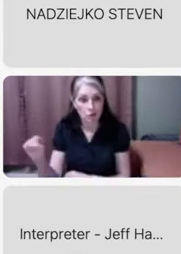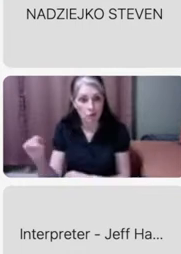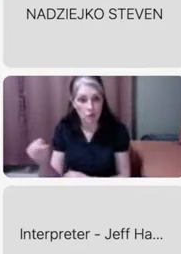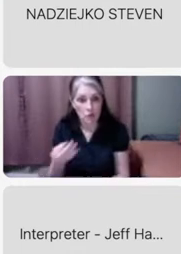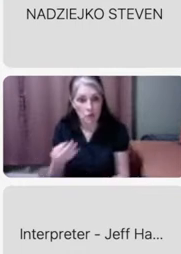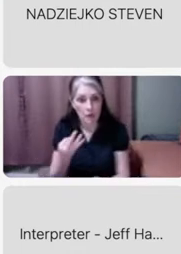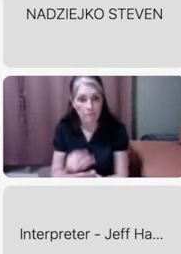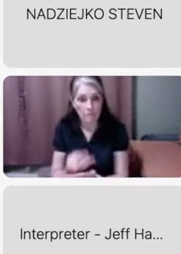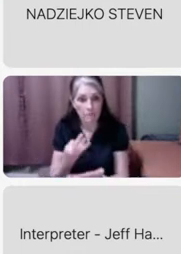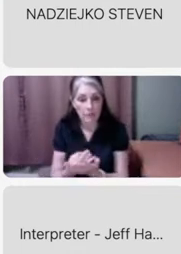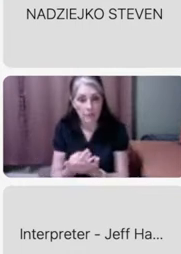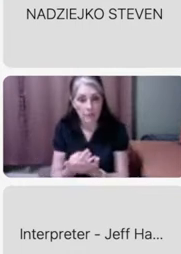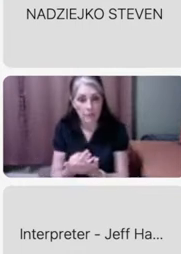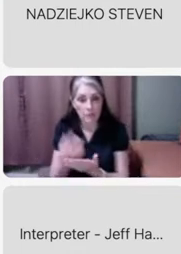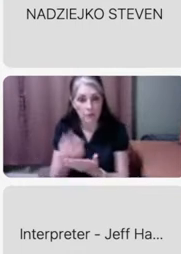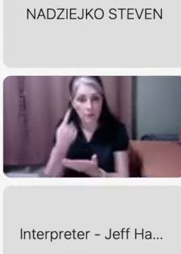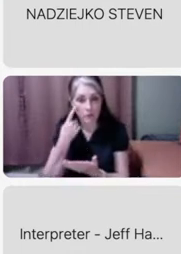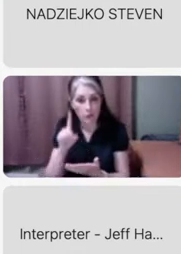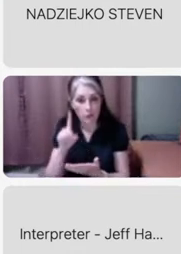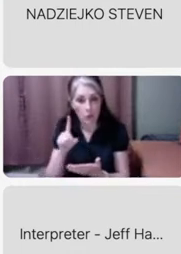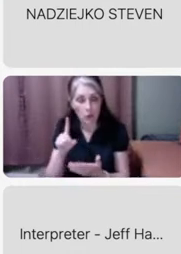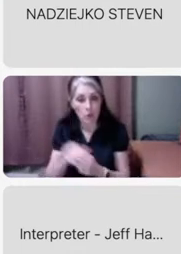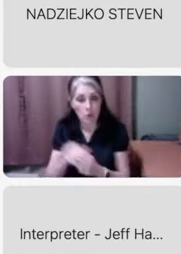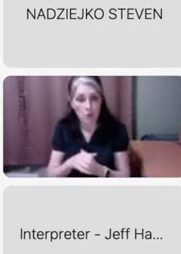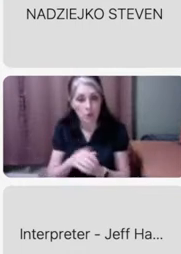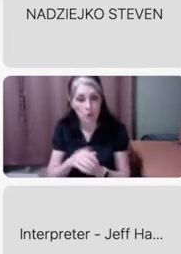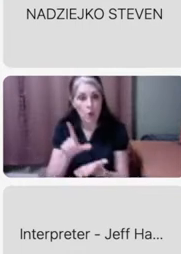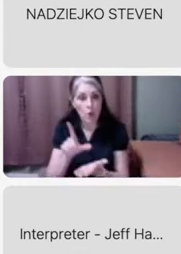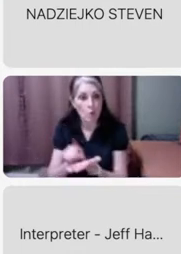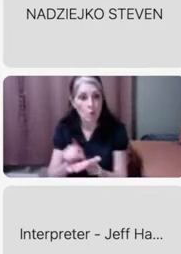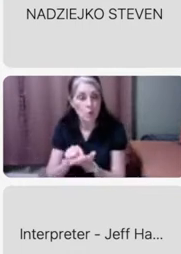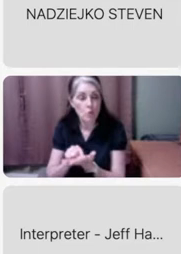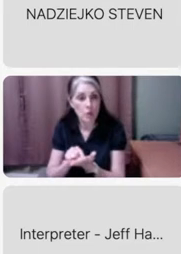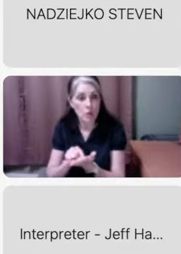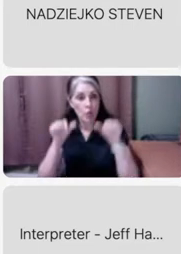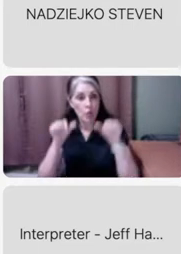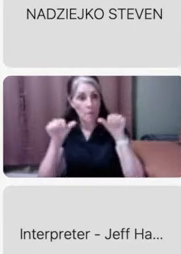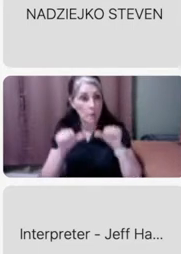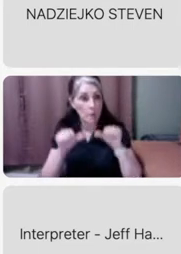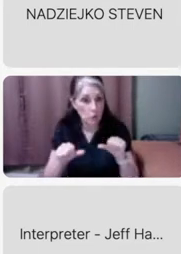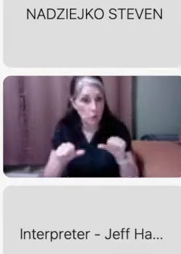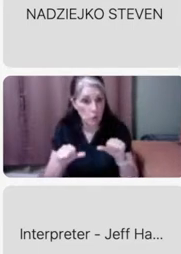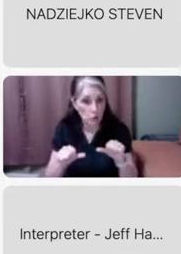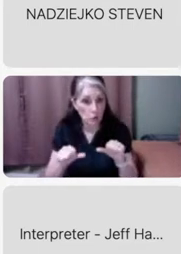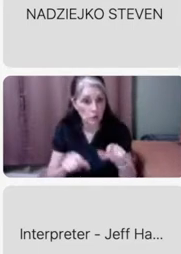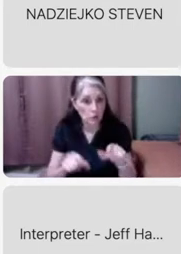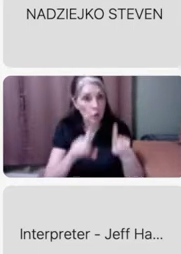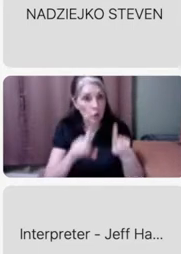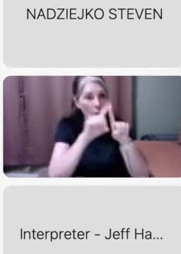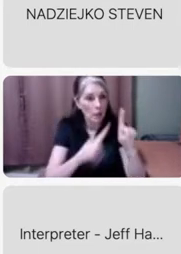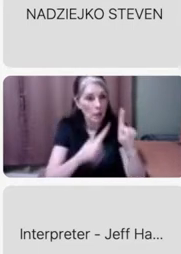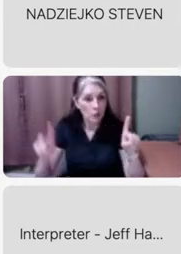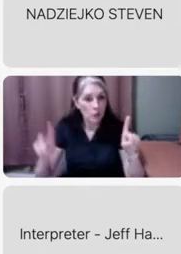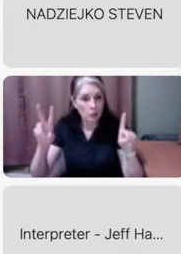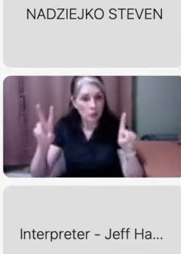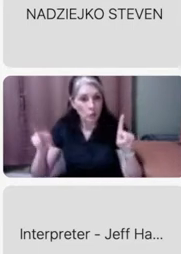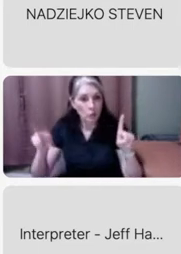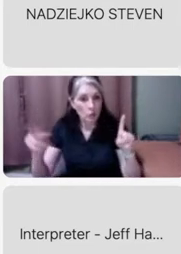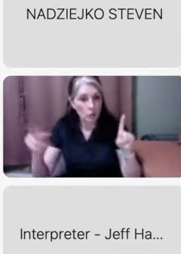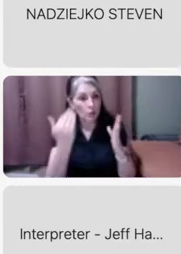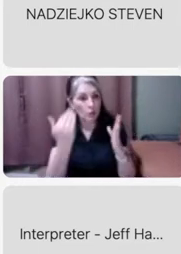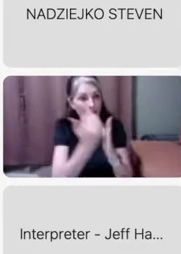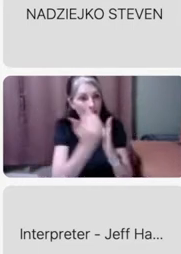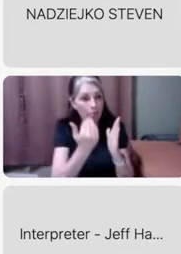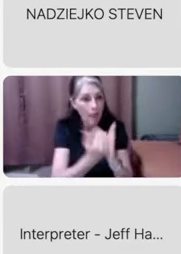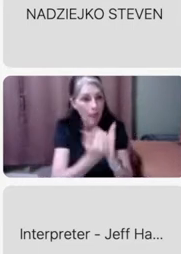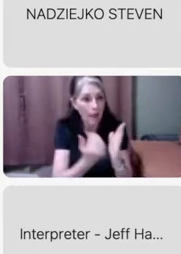to um four print shop posters was was uh was a um a request and then finally a